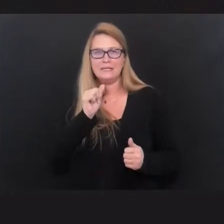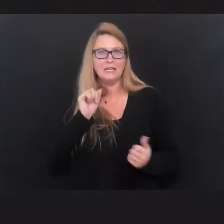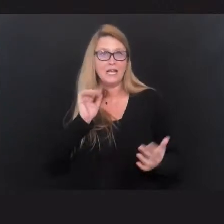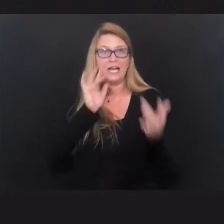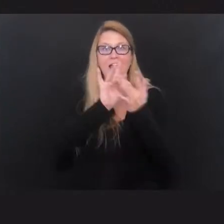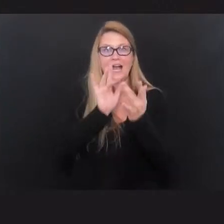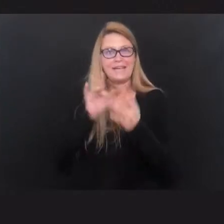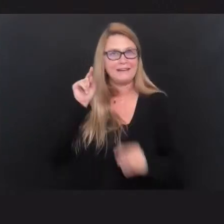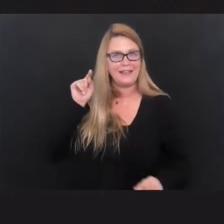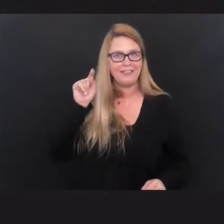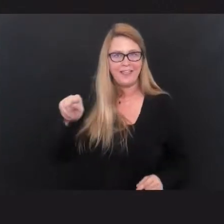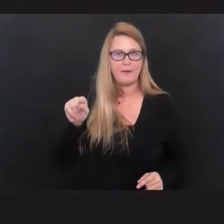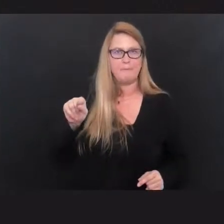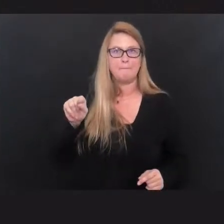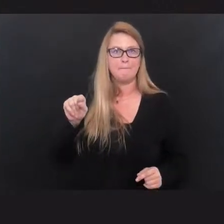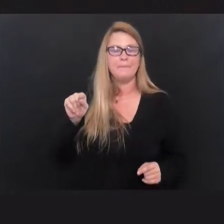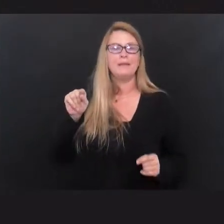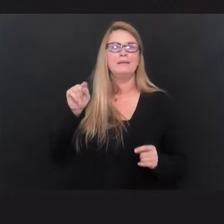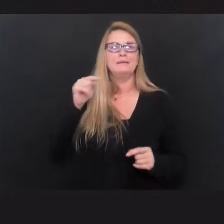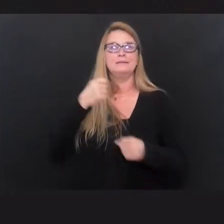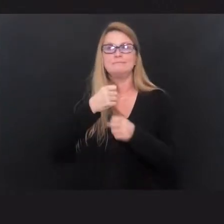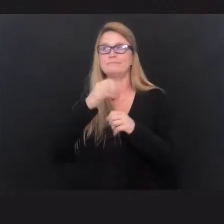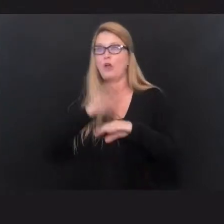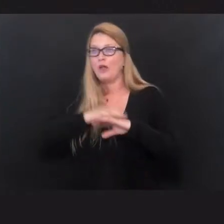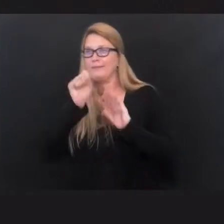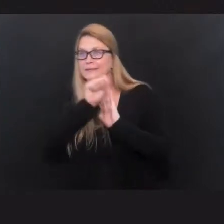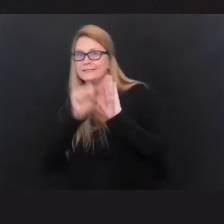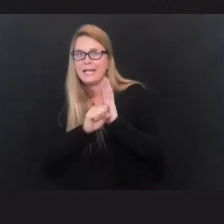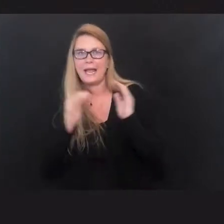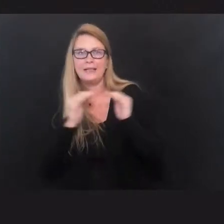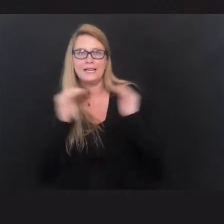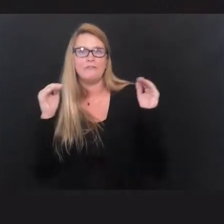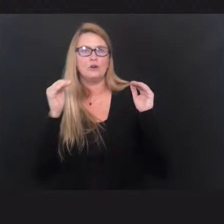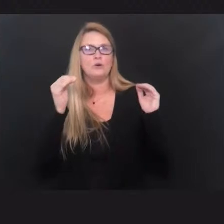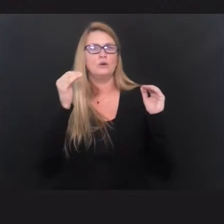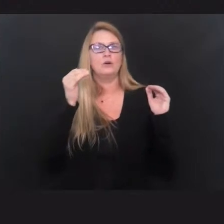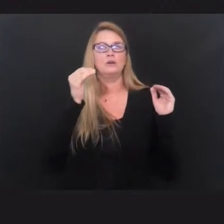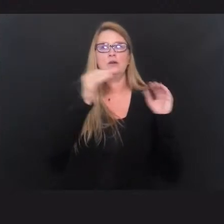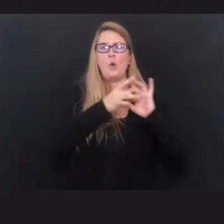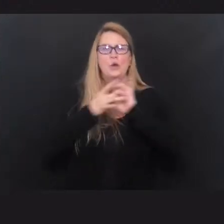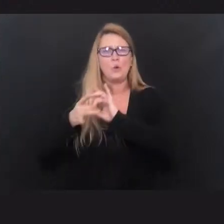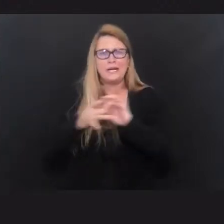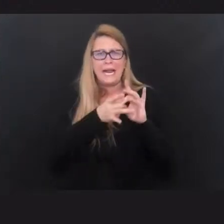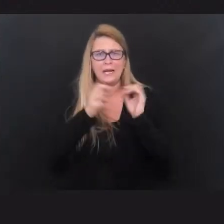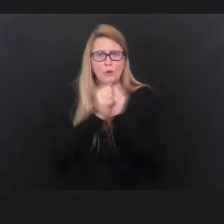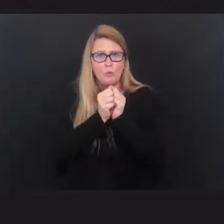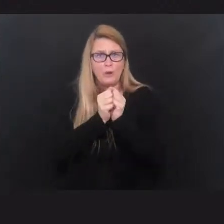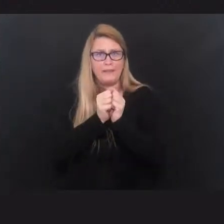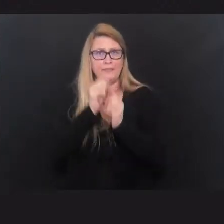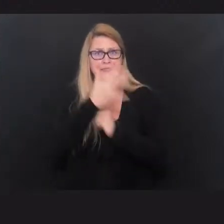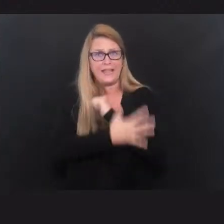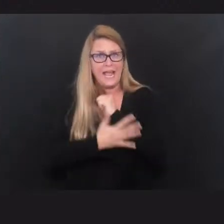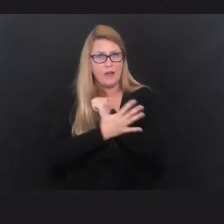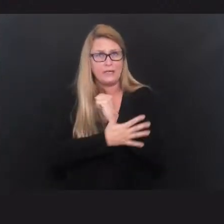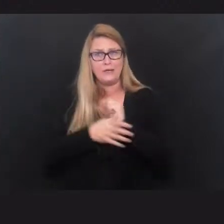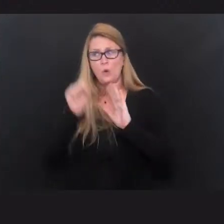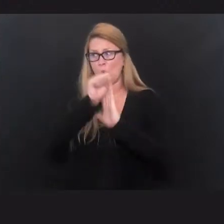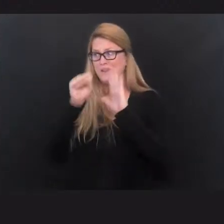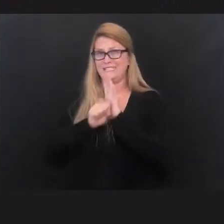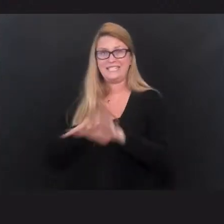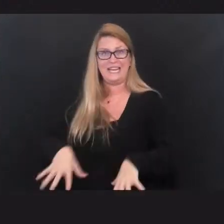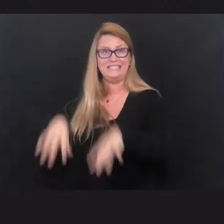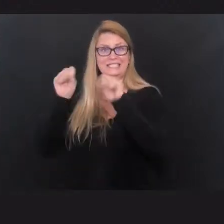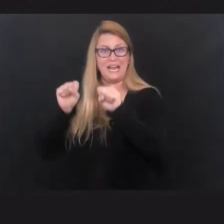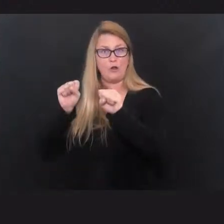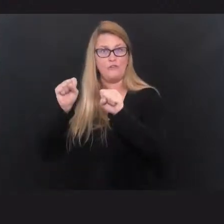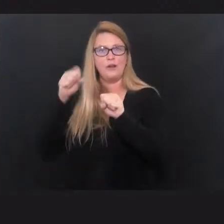contact them, either on the state level in conjunction with the counties, or the state taking the lead, because the county